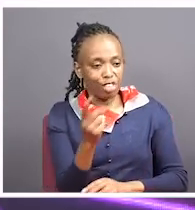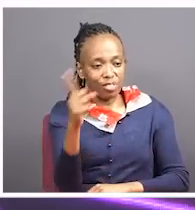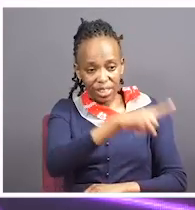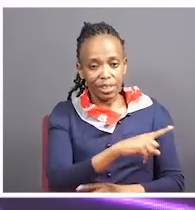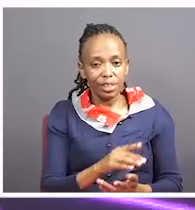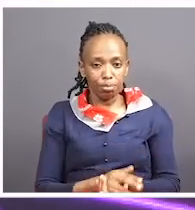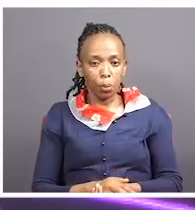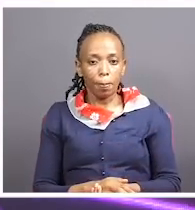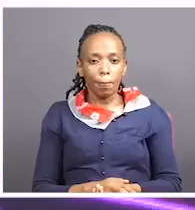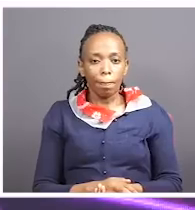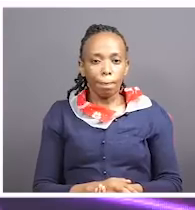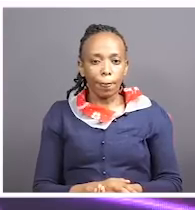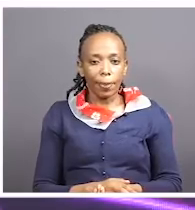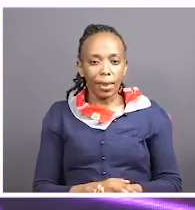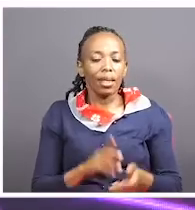least 5 days.